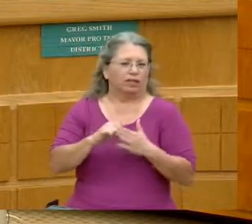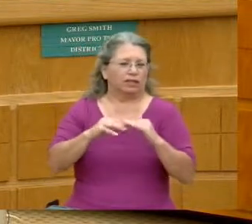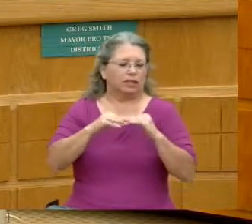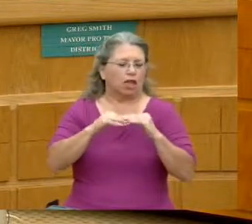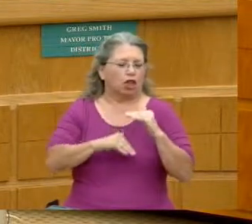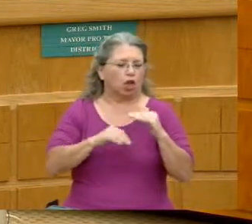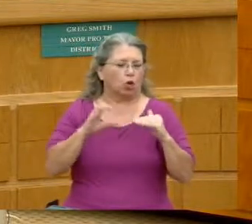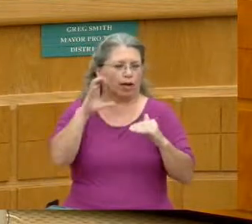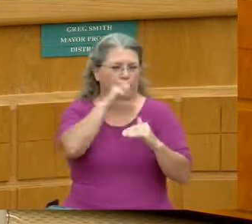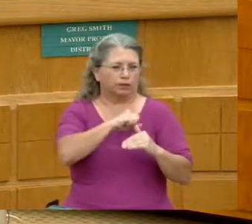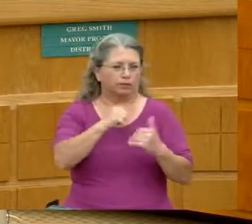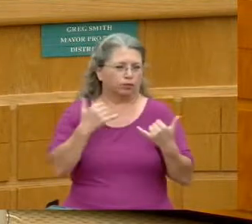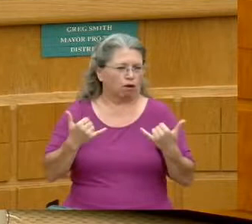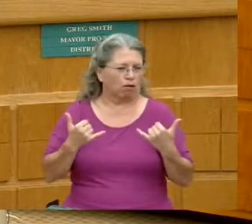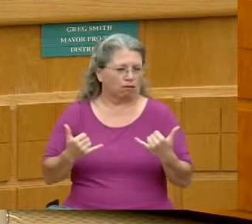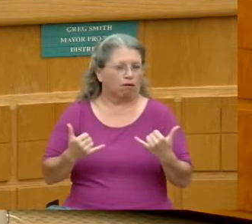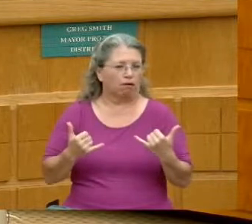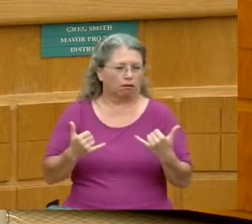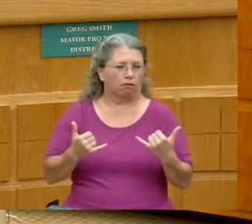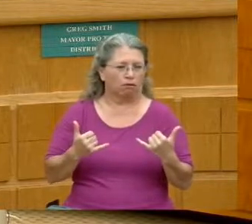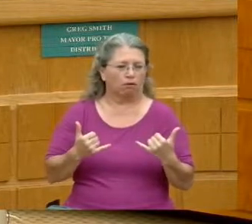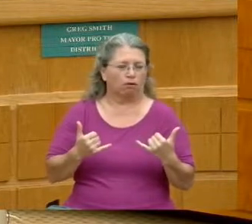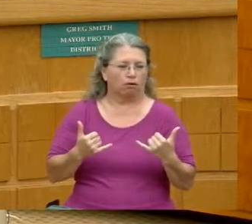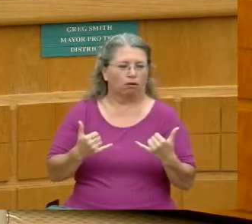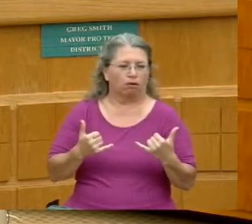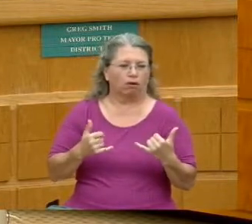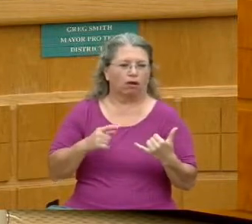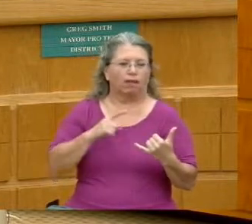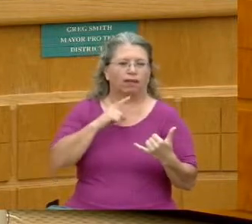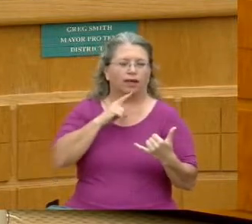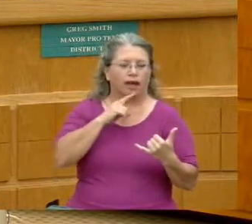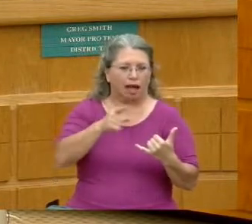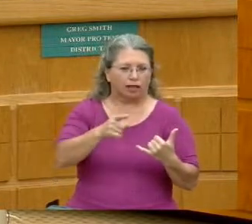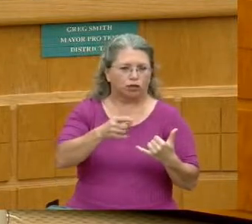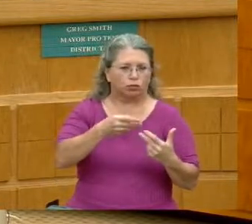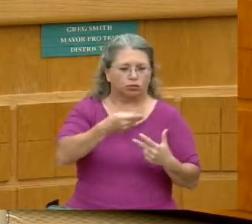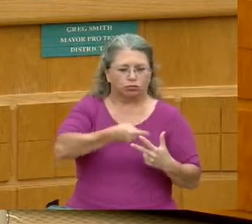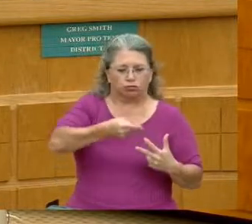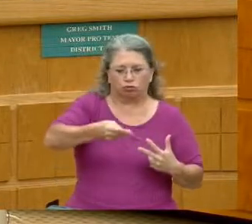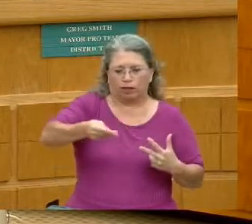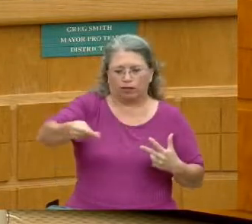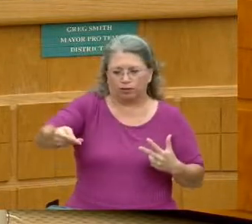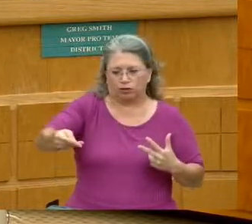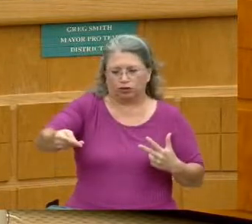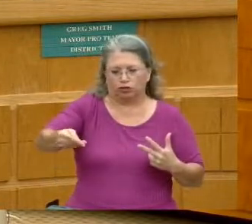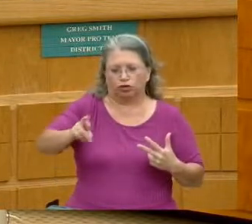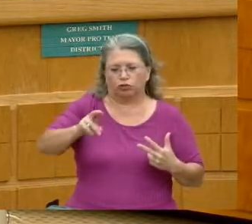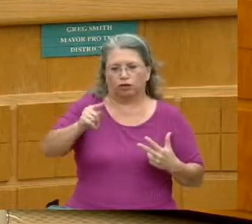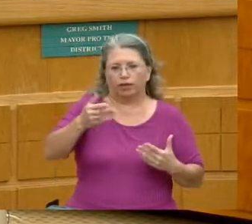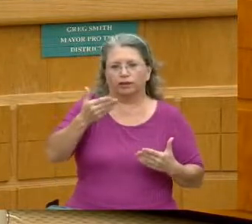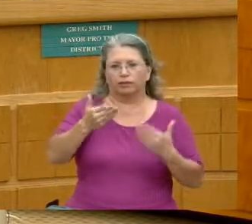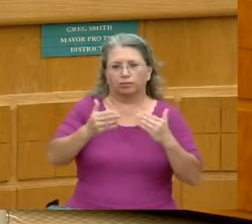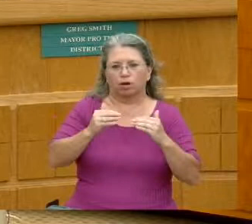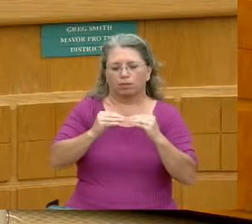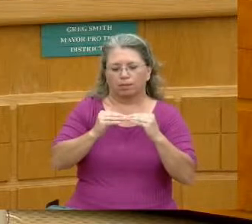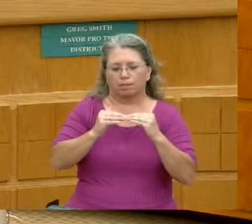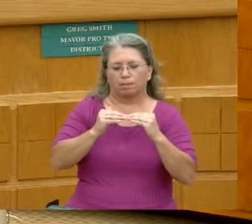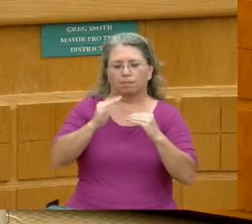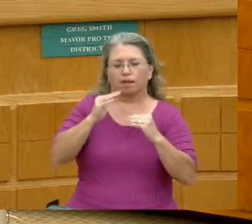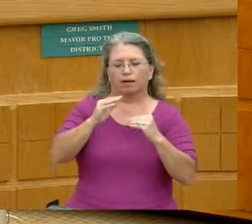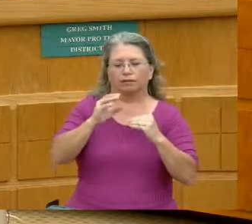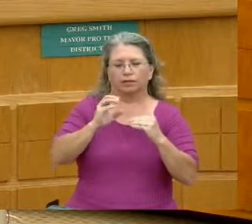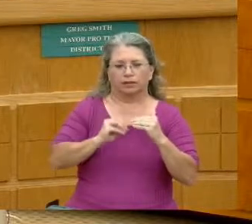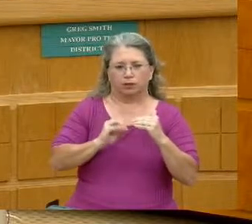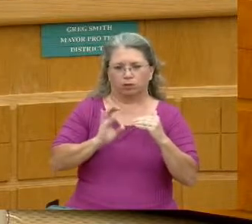and that the actual transmission rate is probably above 0.9.